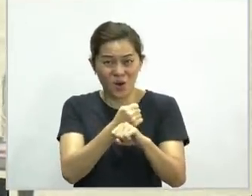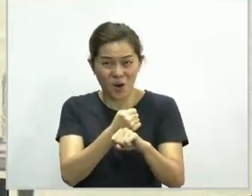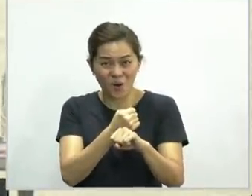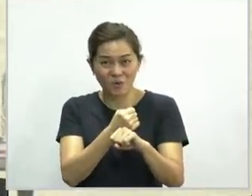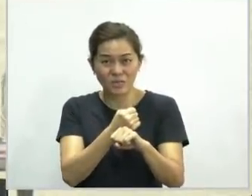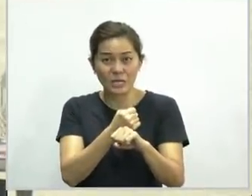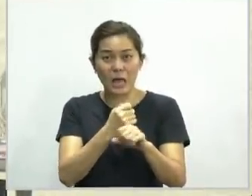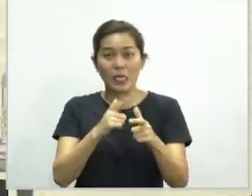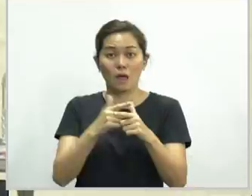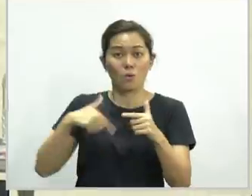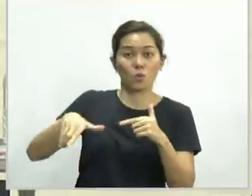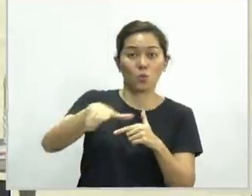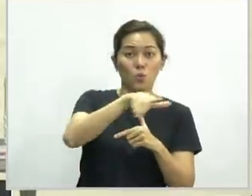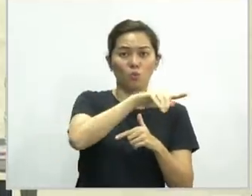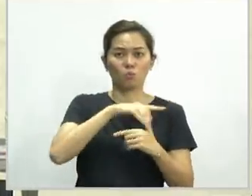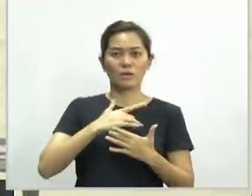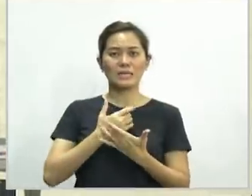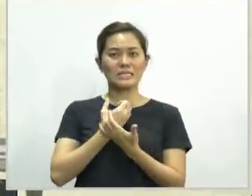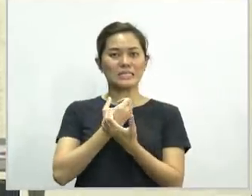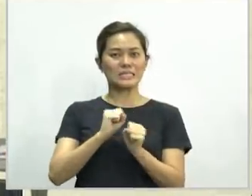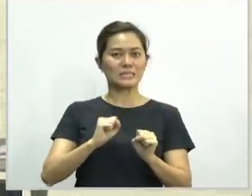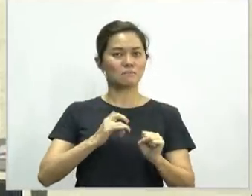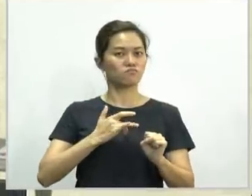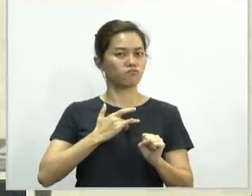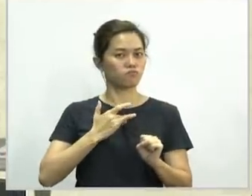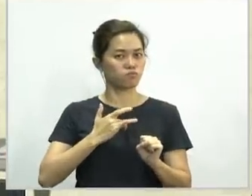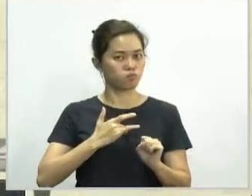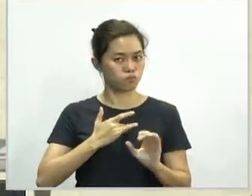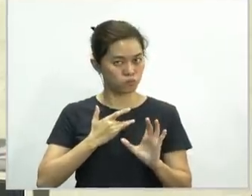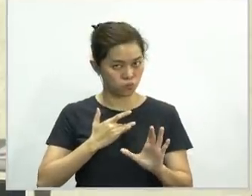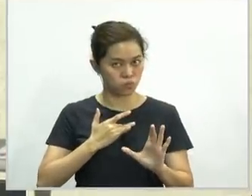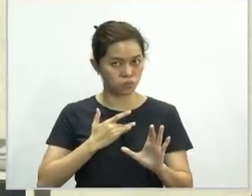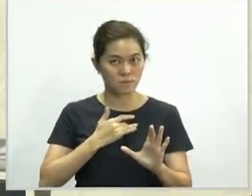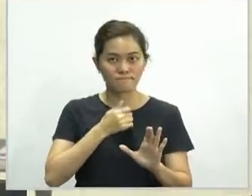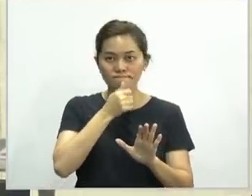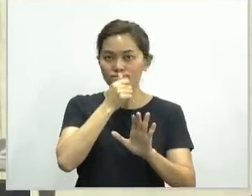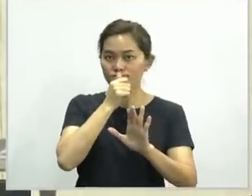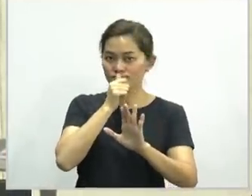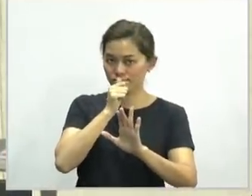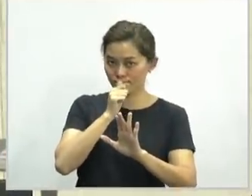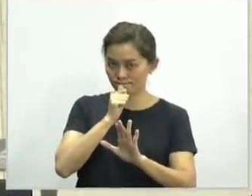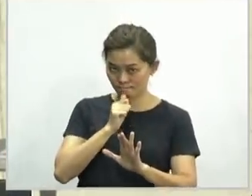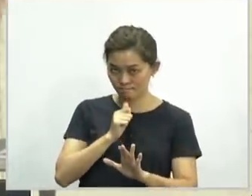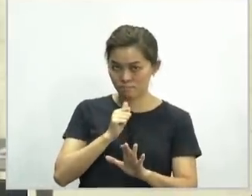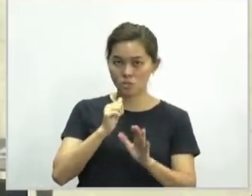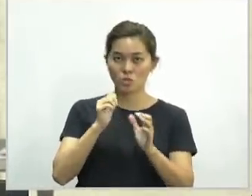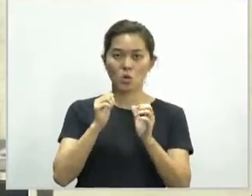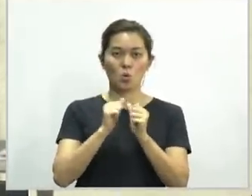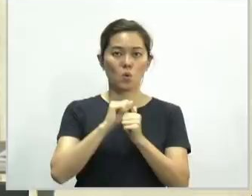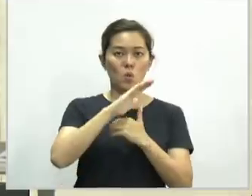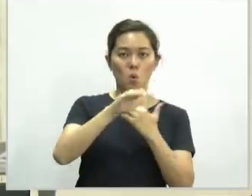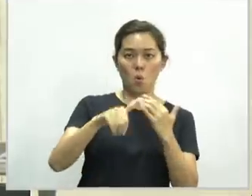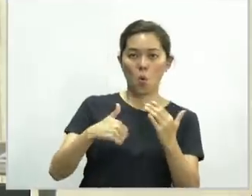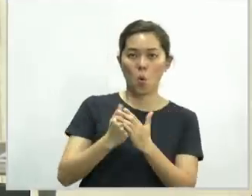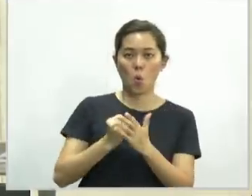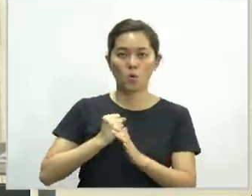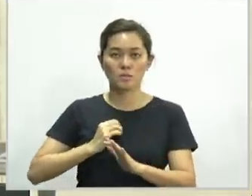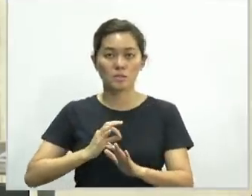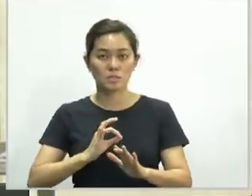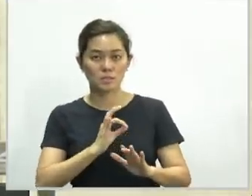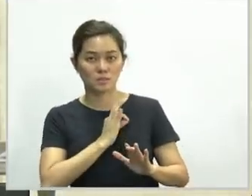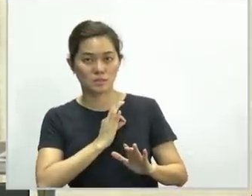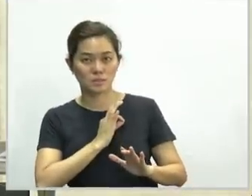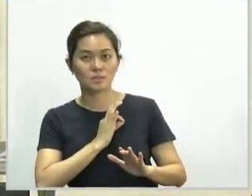can feel safe. So let's be patient with all of the staff who are only doing